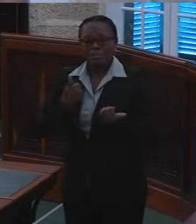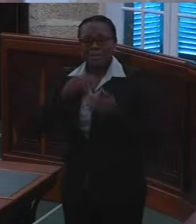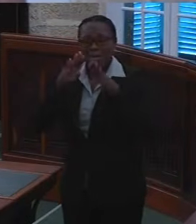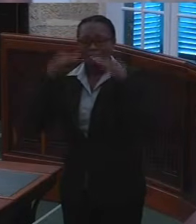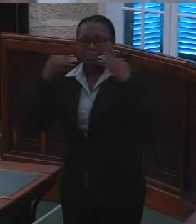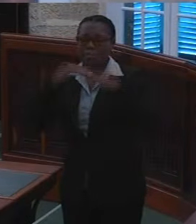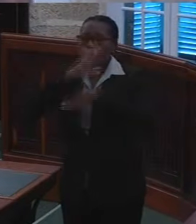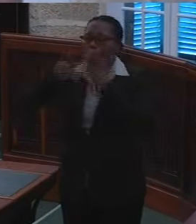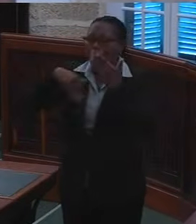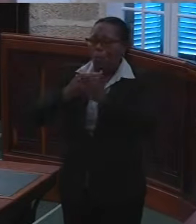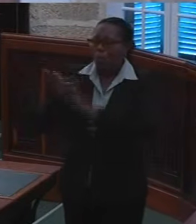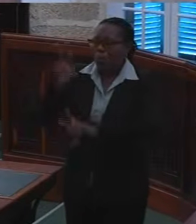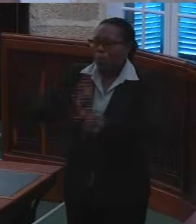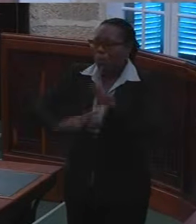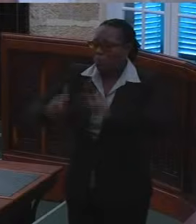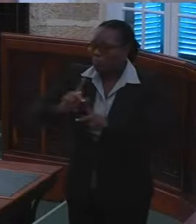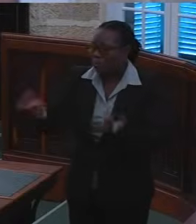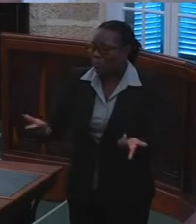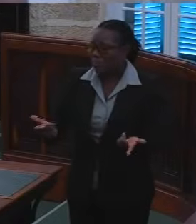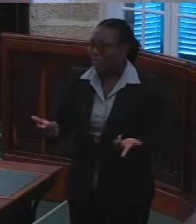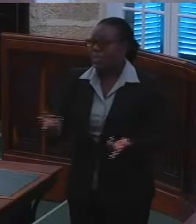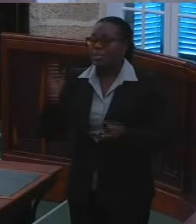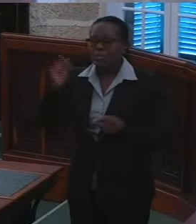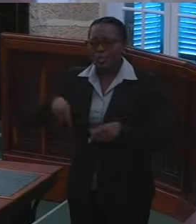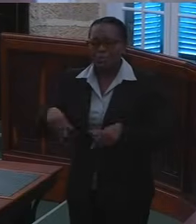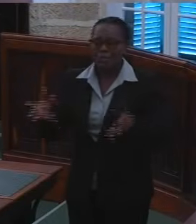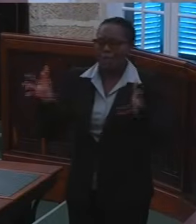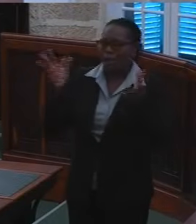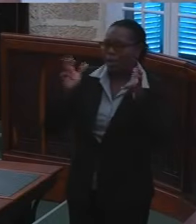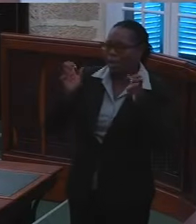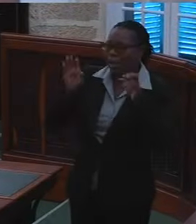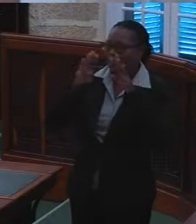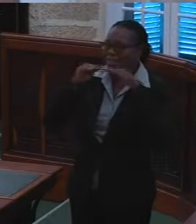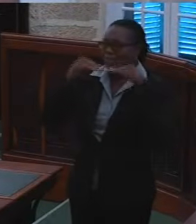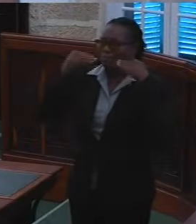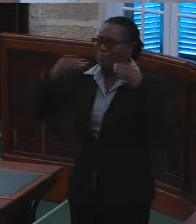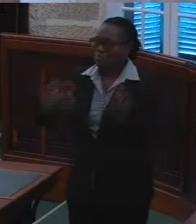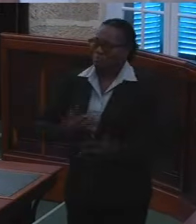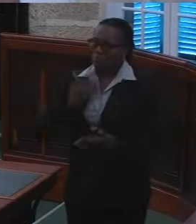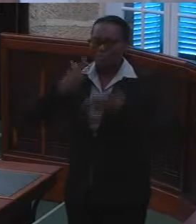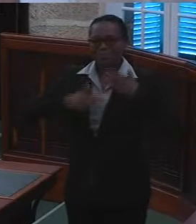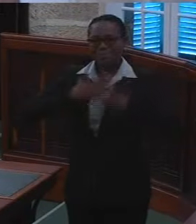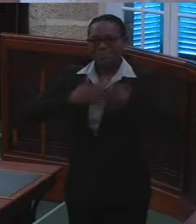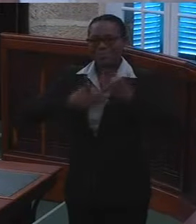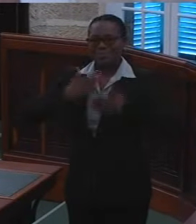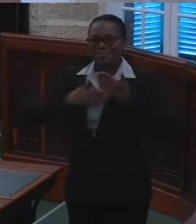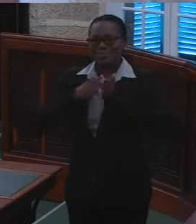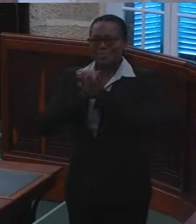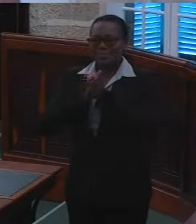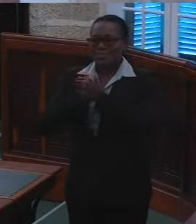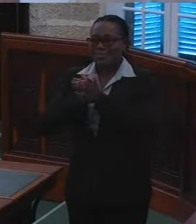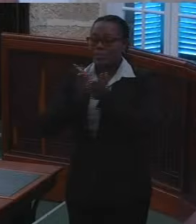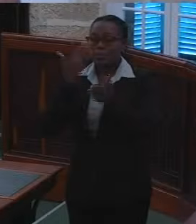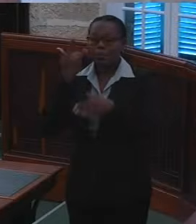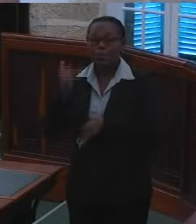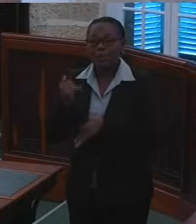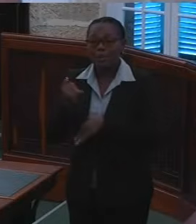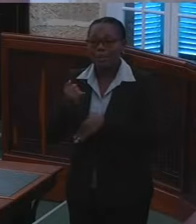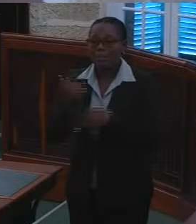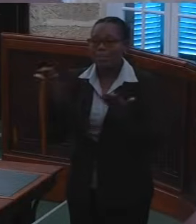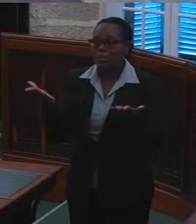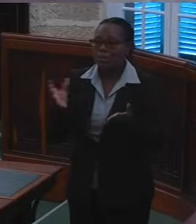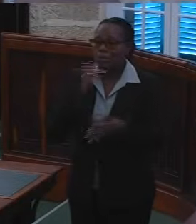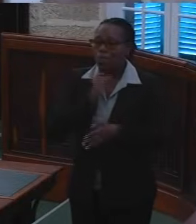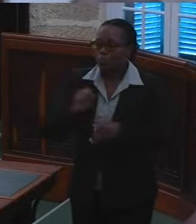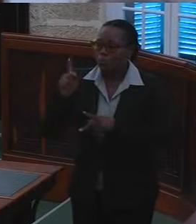single Barbadian must be able to smile with joy and excitement based on the interactions with the elderly in this society. All